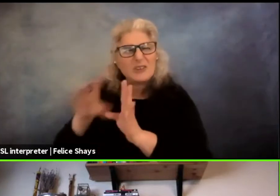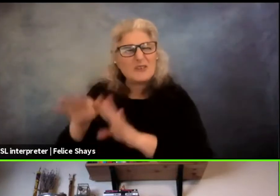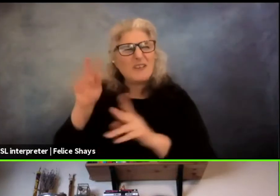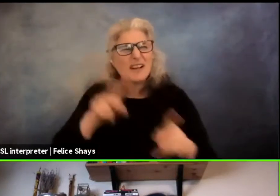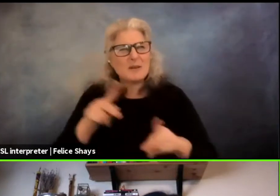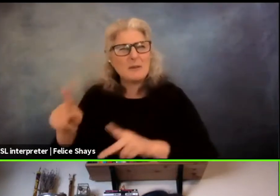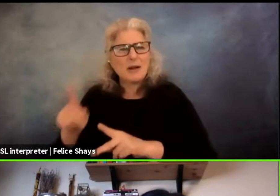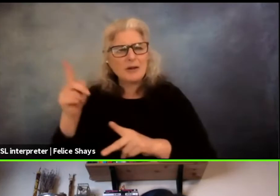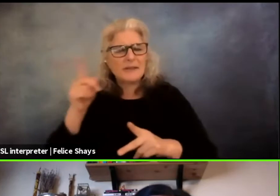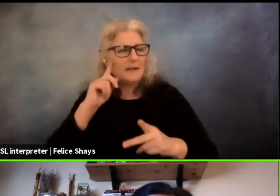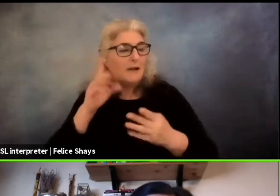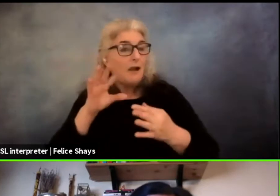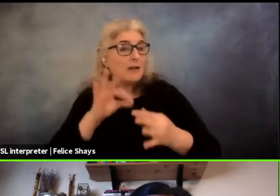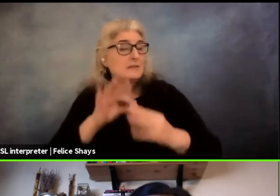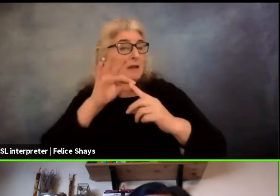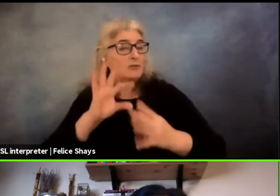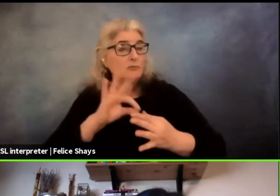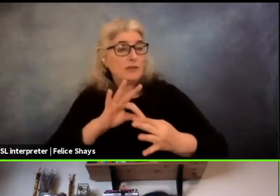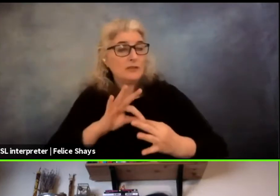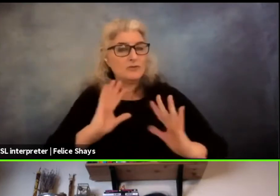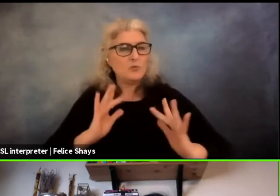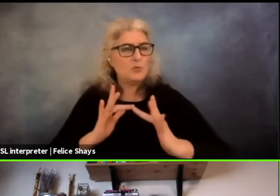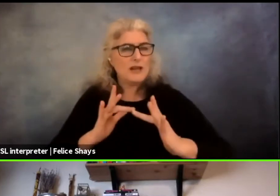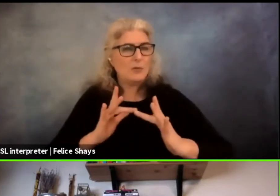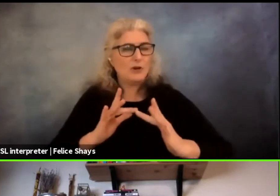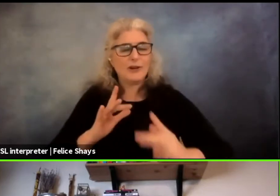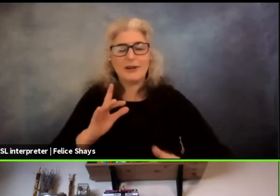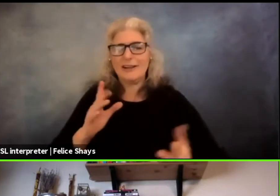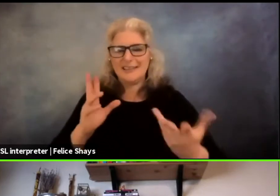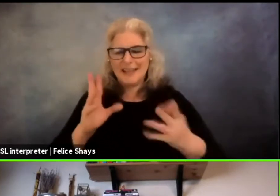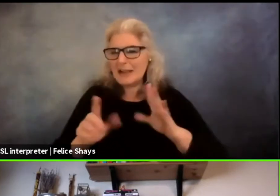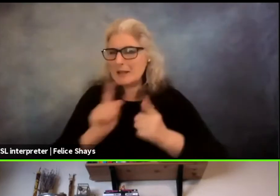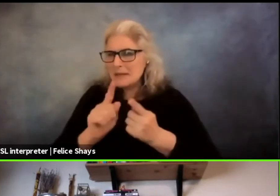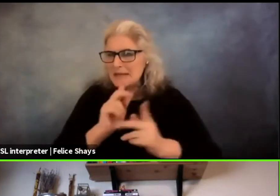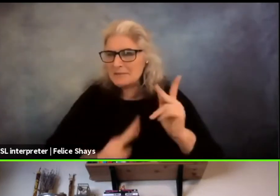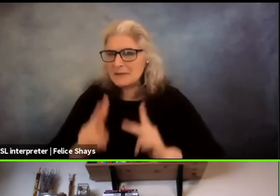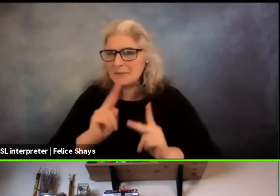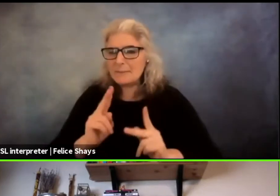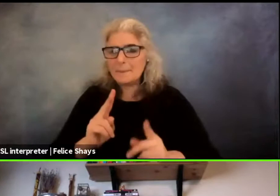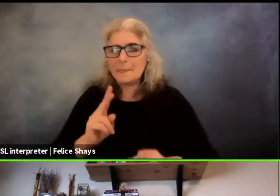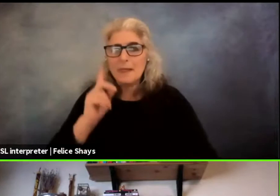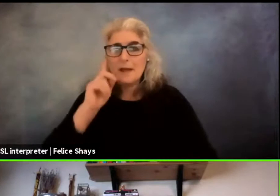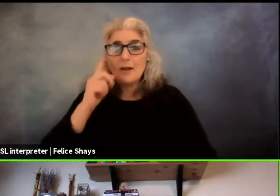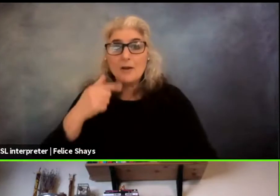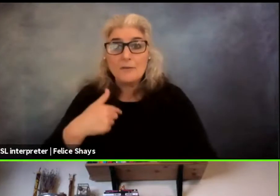I think this park metaphor is really it's really helping